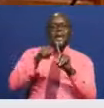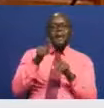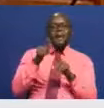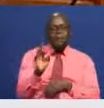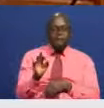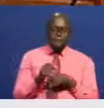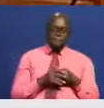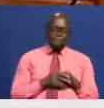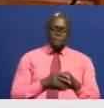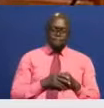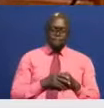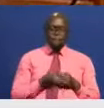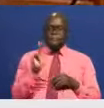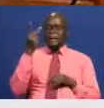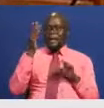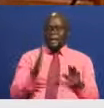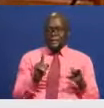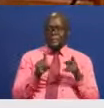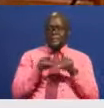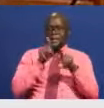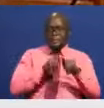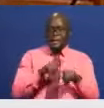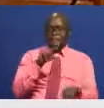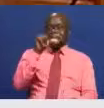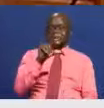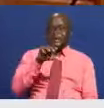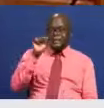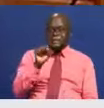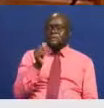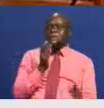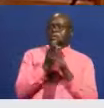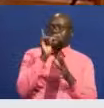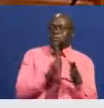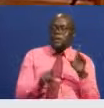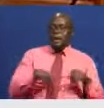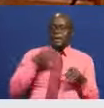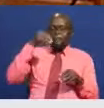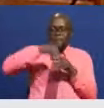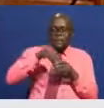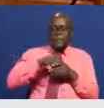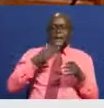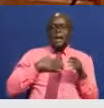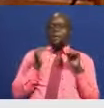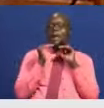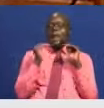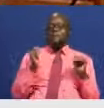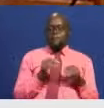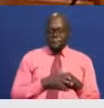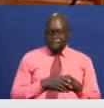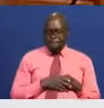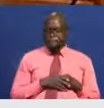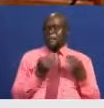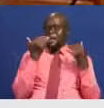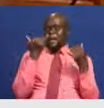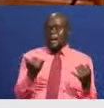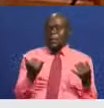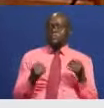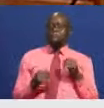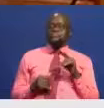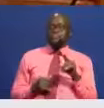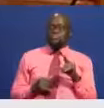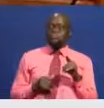of Kenyans as well as Gen Z in terms of living within our means. Now, Madam